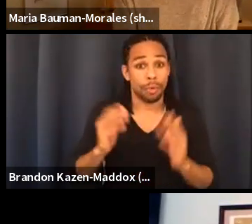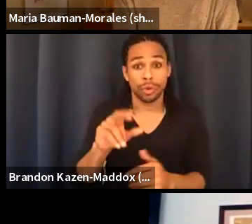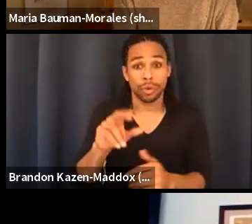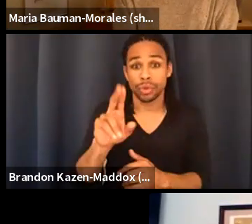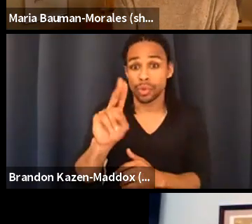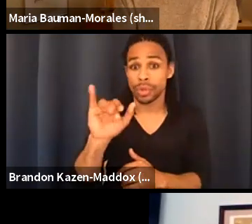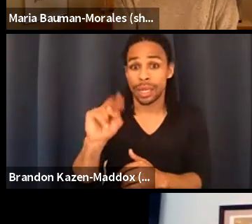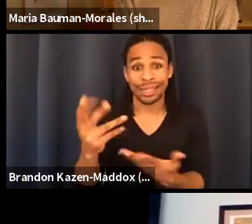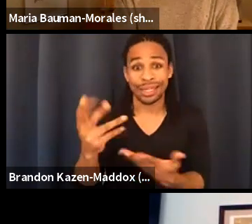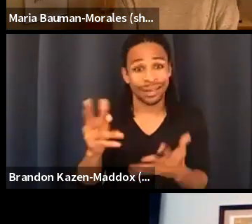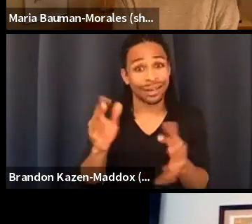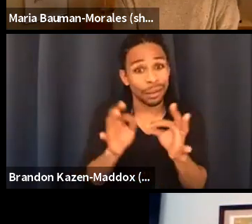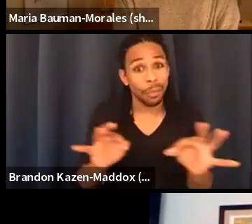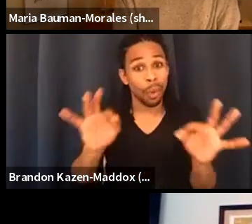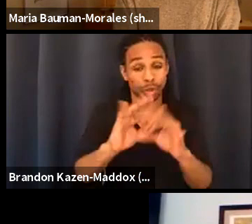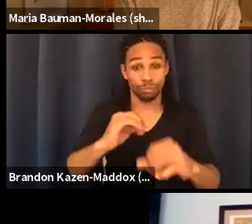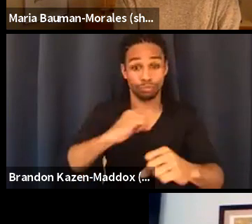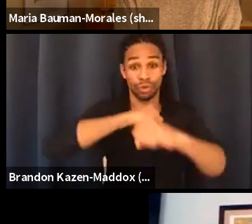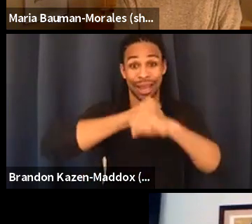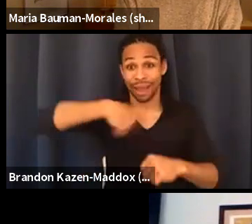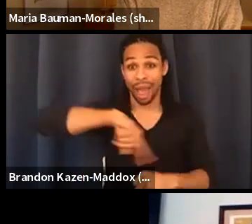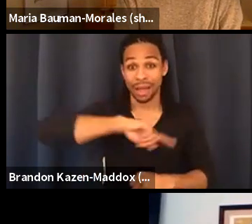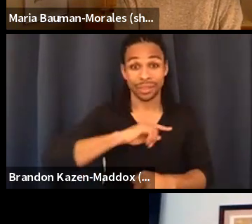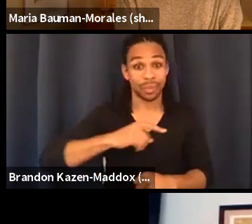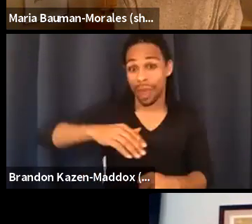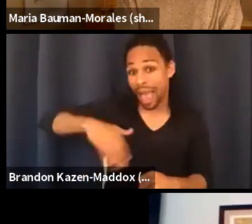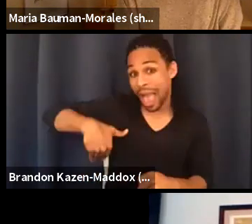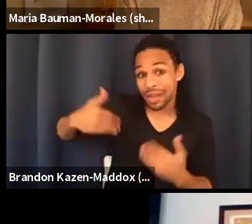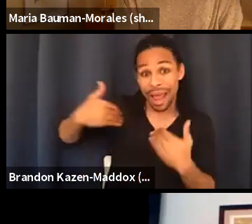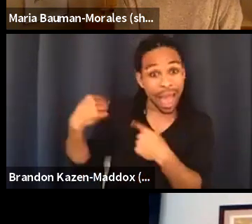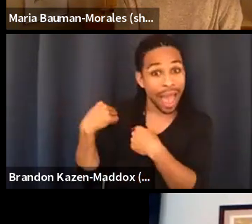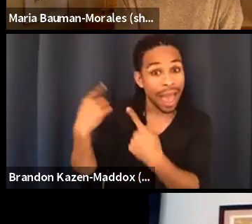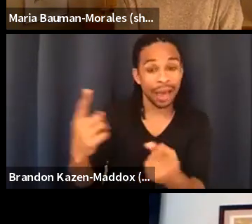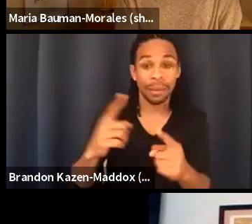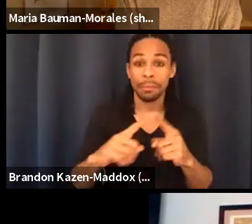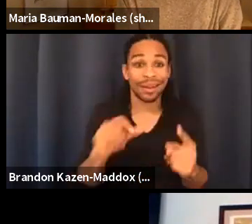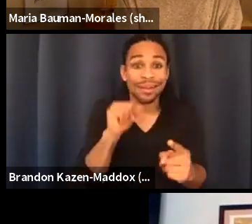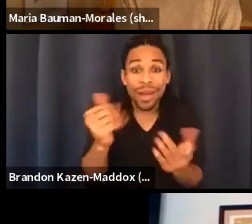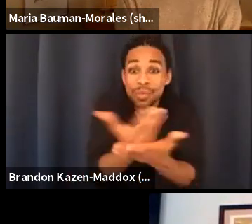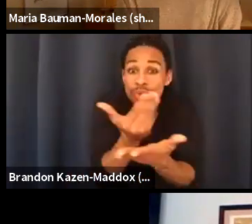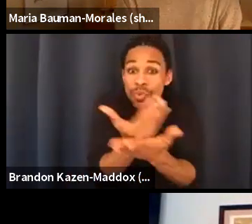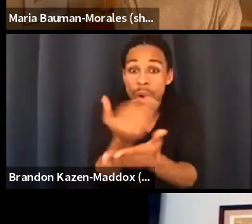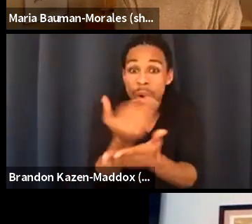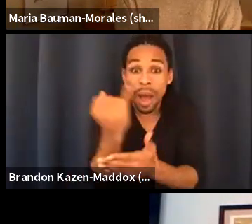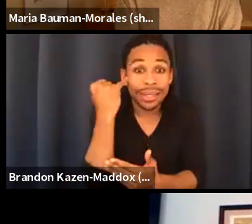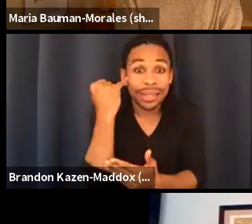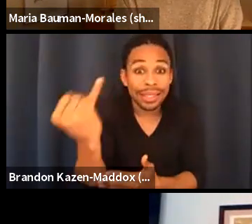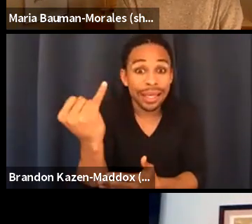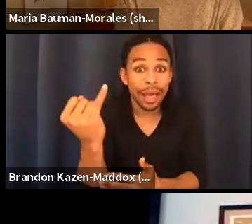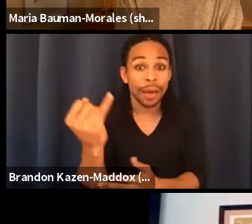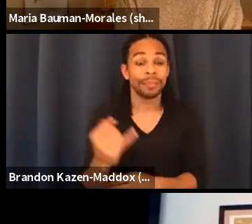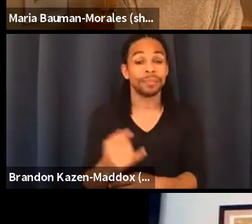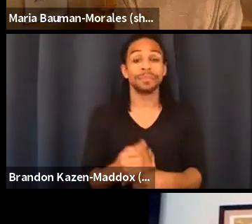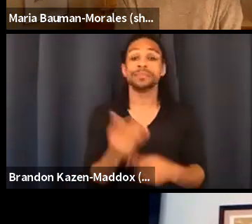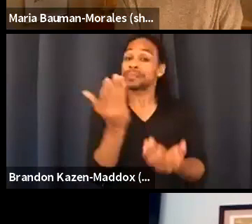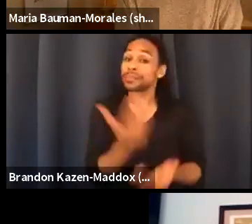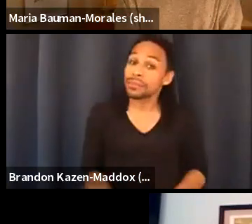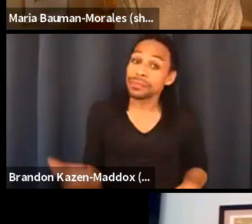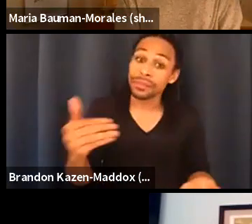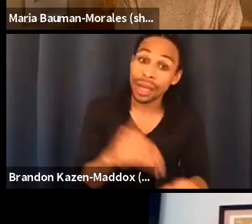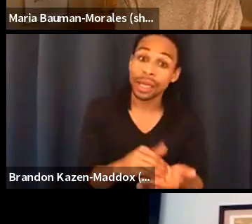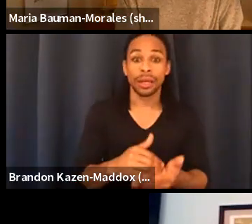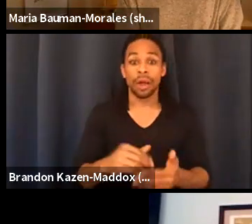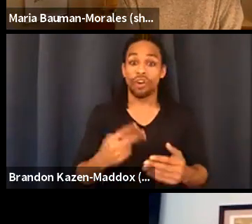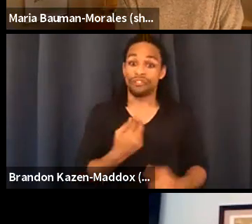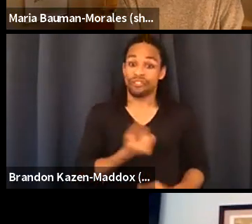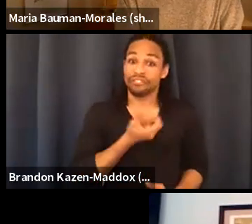felt like, although it was mentioned, the voice of the technician, I feel like we need to really go deep inside of that,